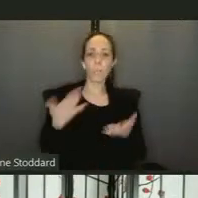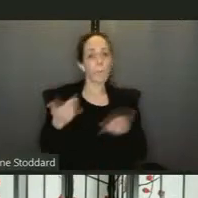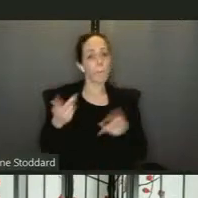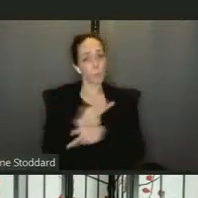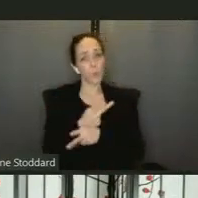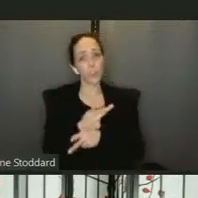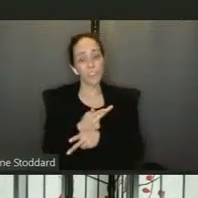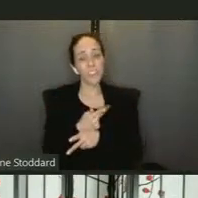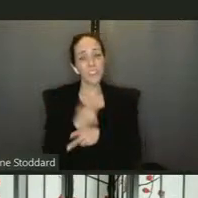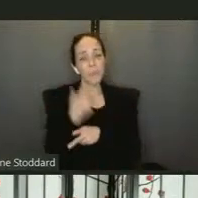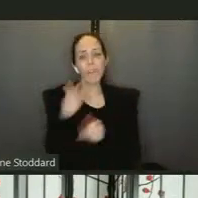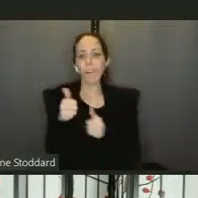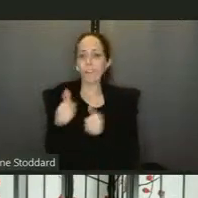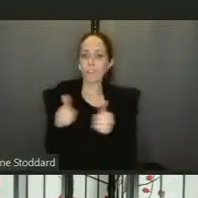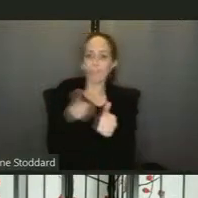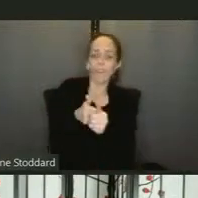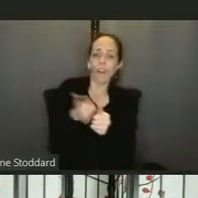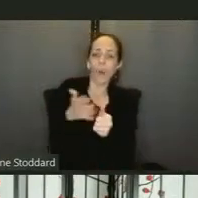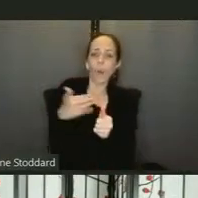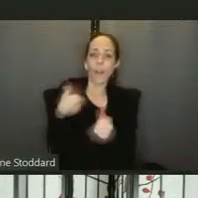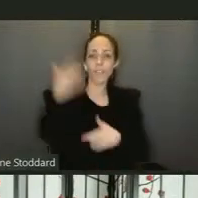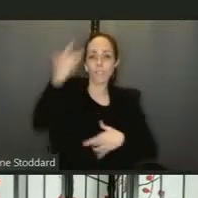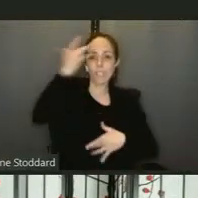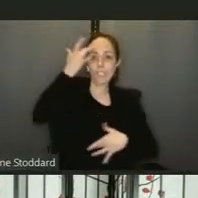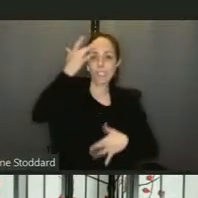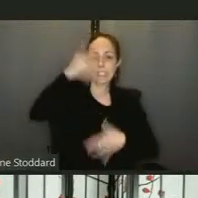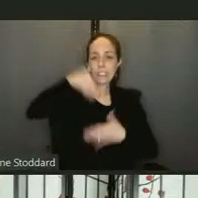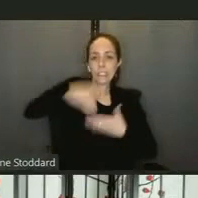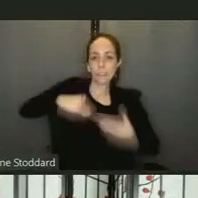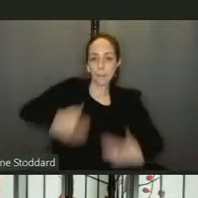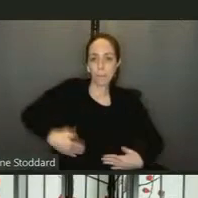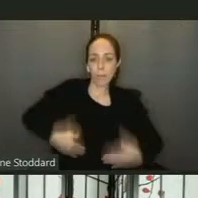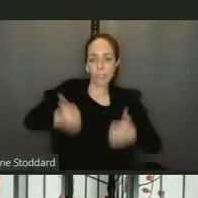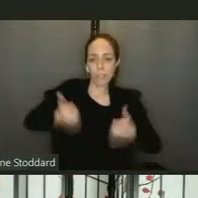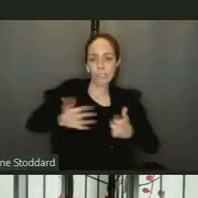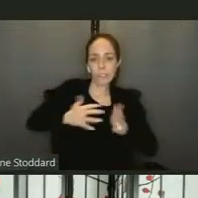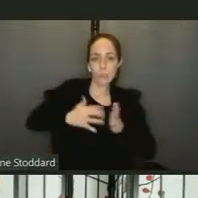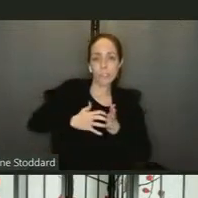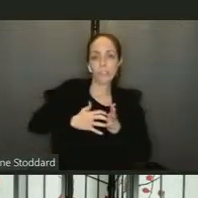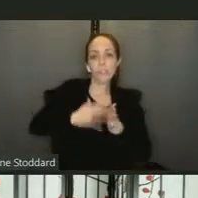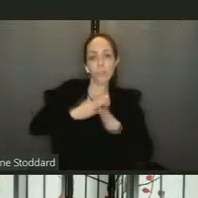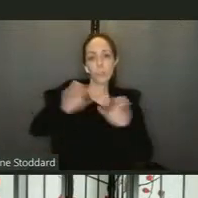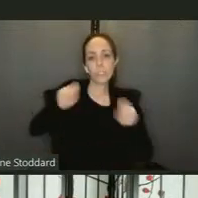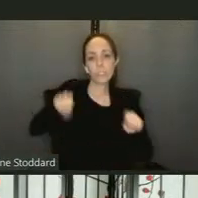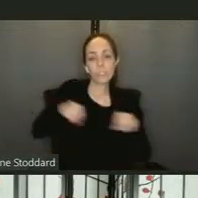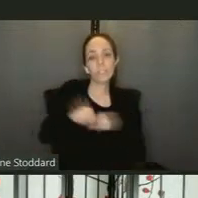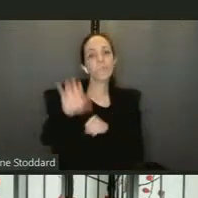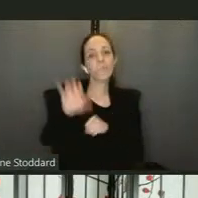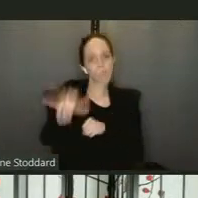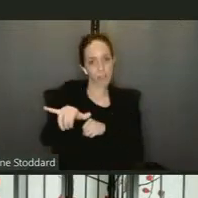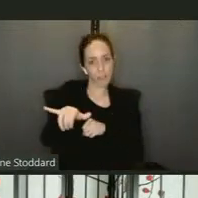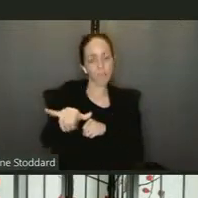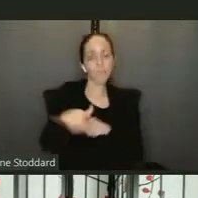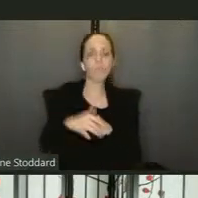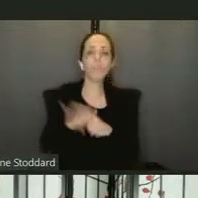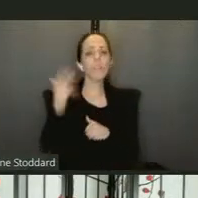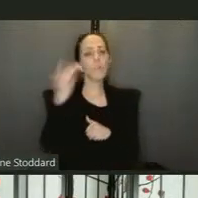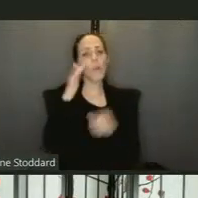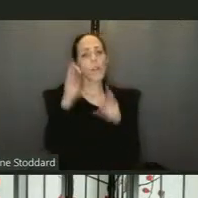may result in increased illness, hospitalization, and sometimes death. Hence why we felt like it was important to